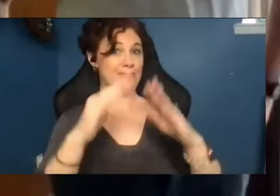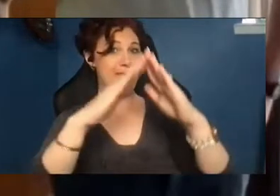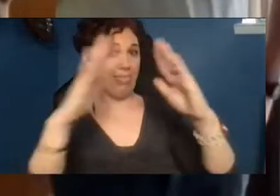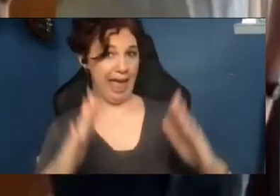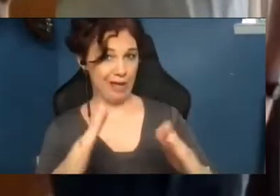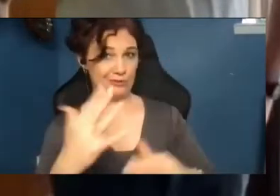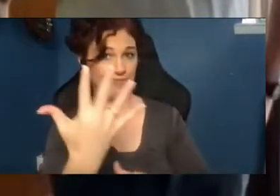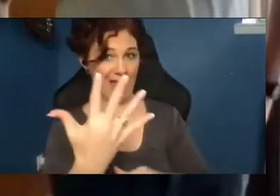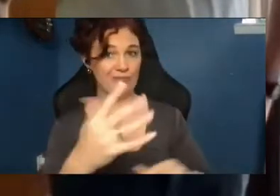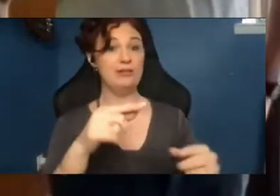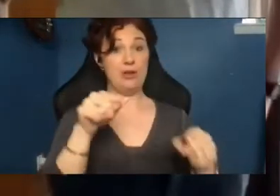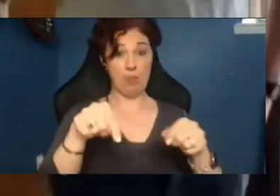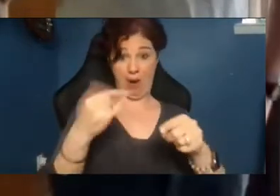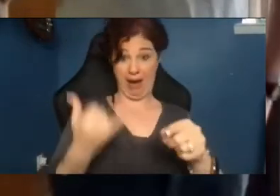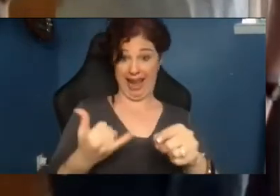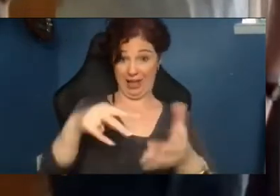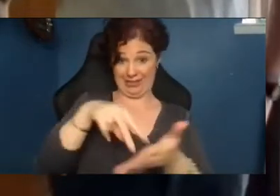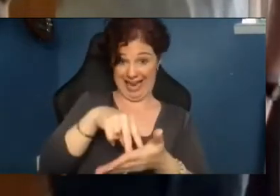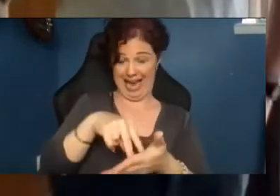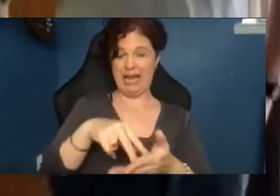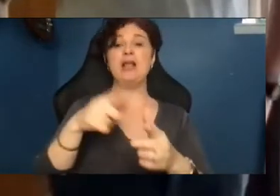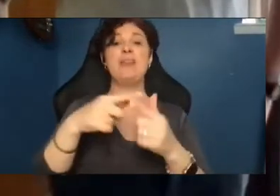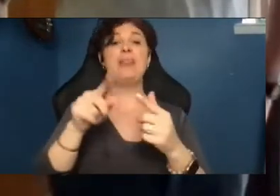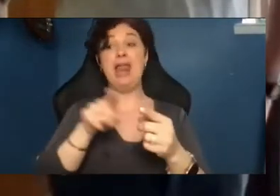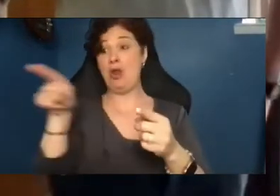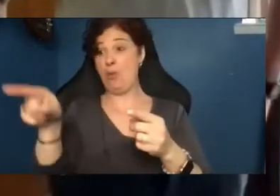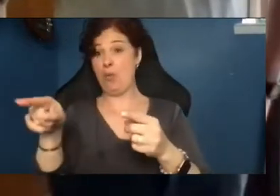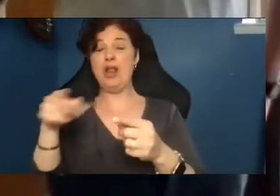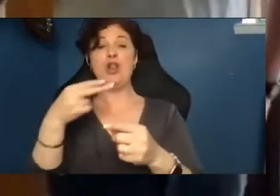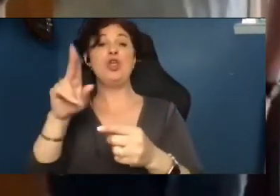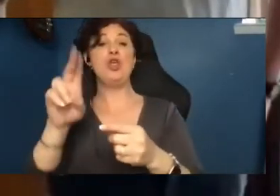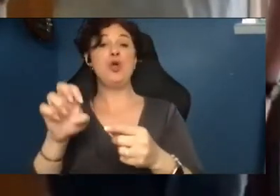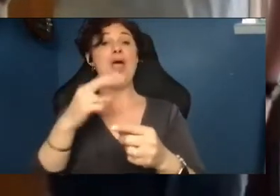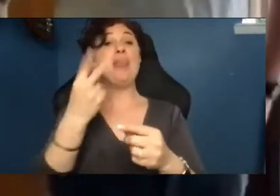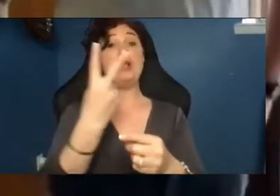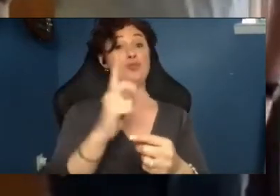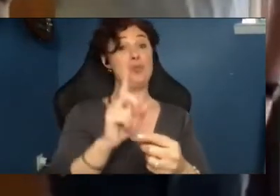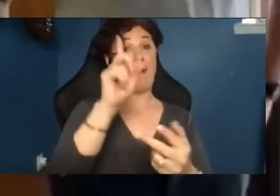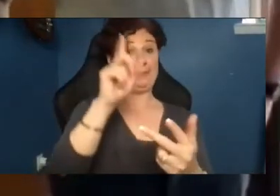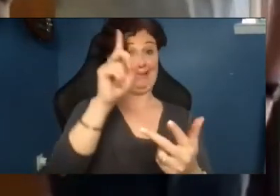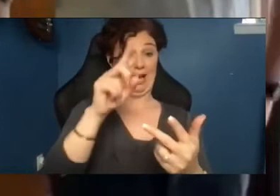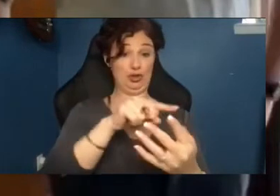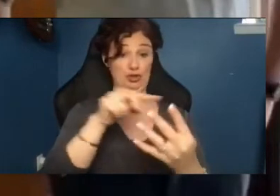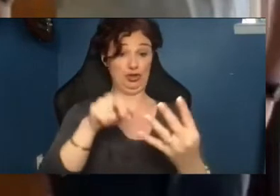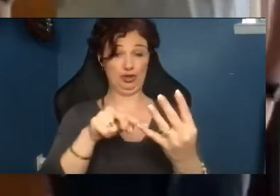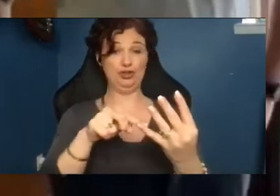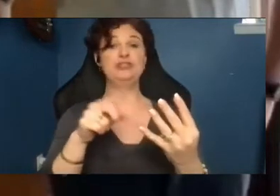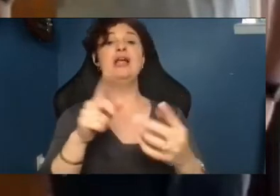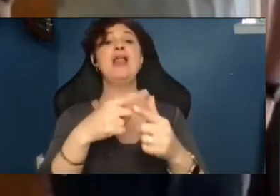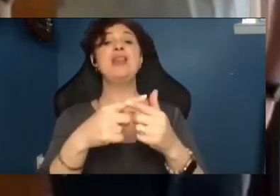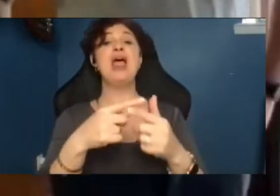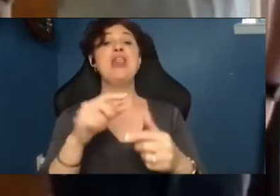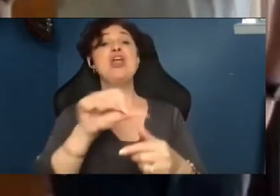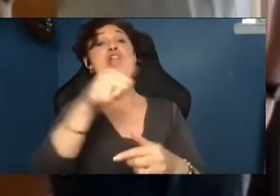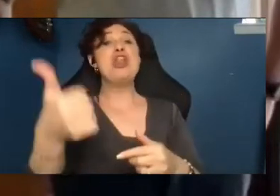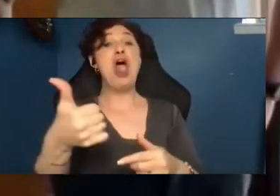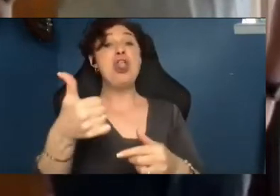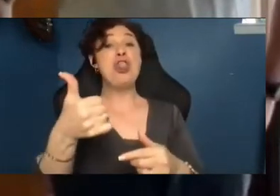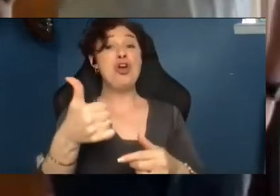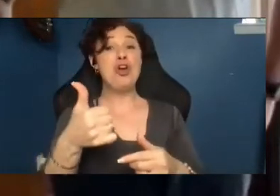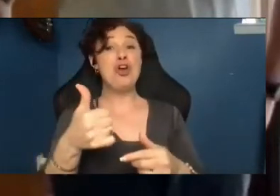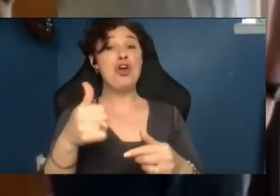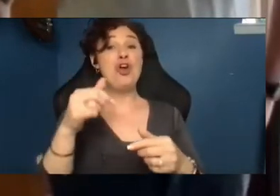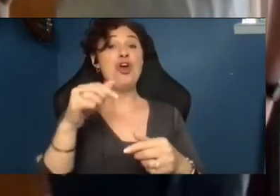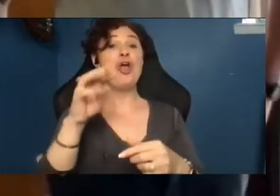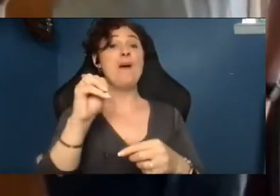house. There's the one we're standing in, there's one that we went into, the Hughes room, and then 2 upstairs. And there was actually a mother-in-law suite